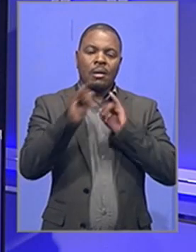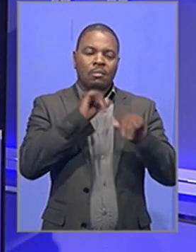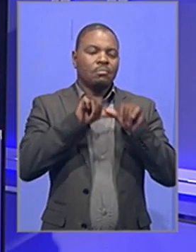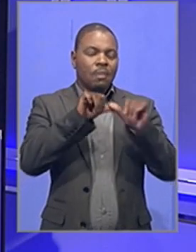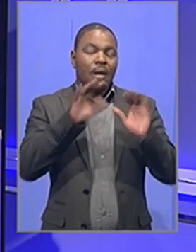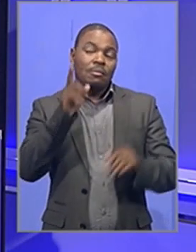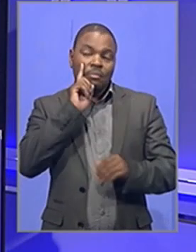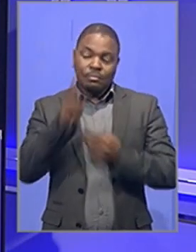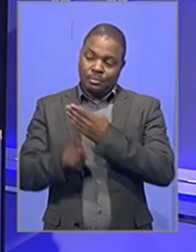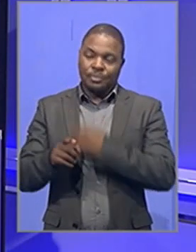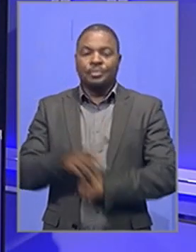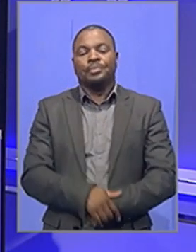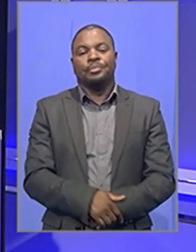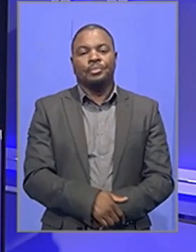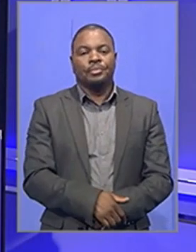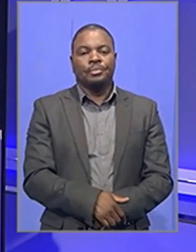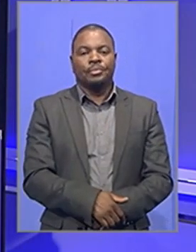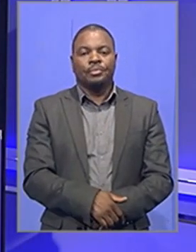elatelang.